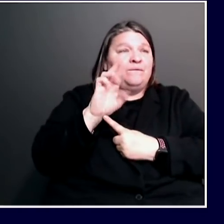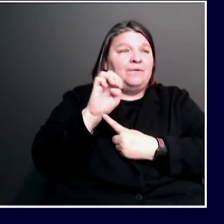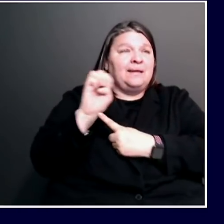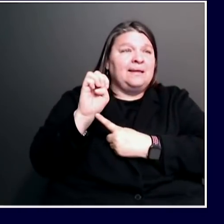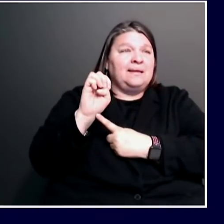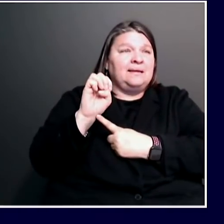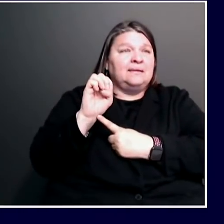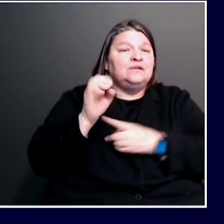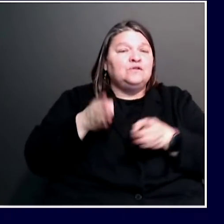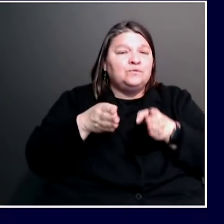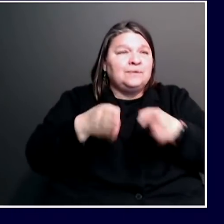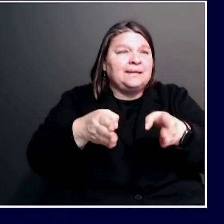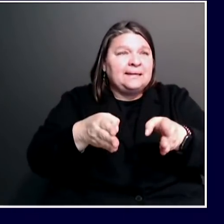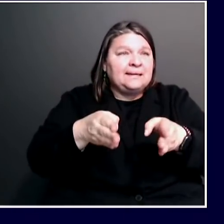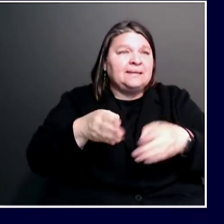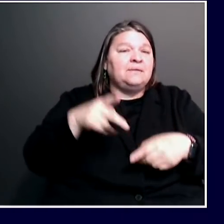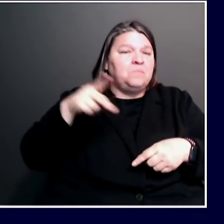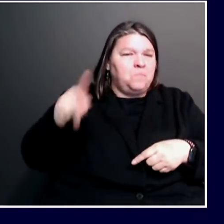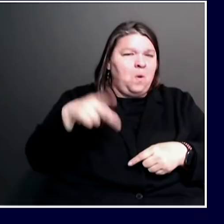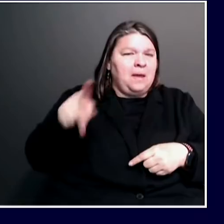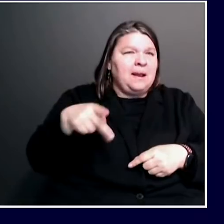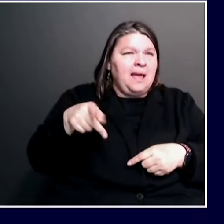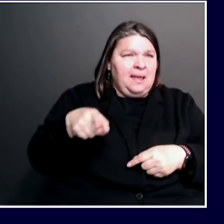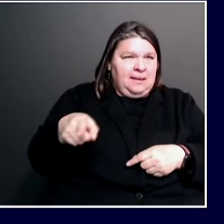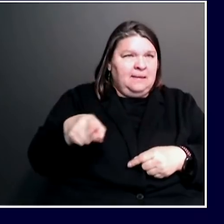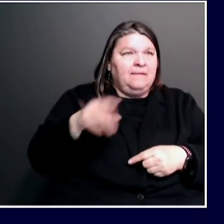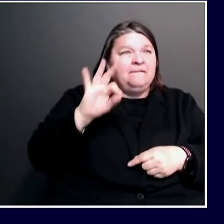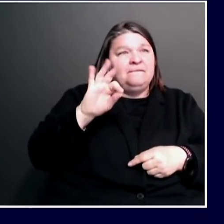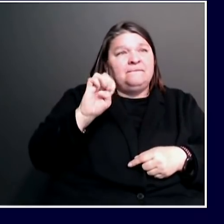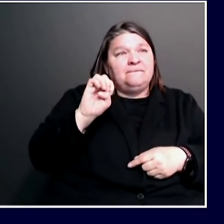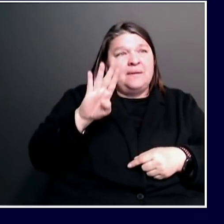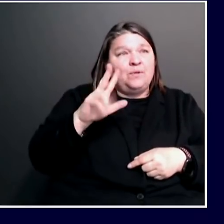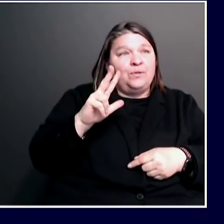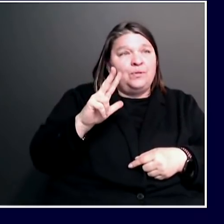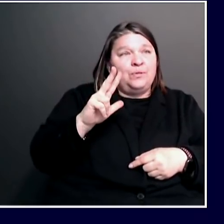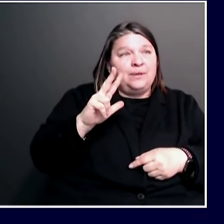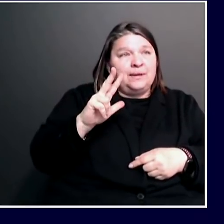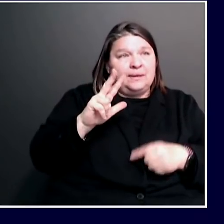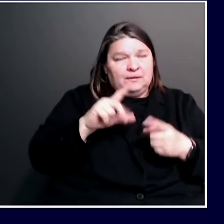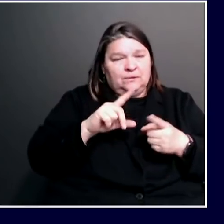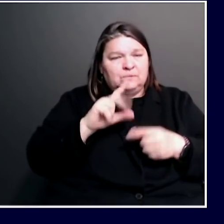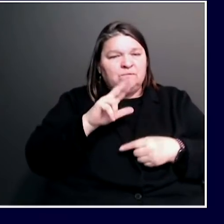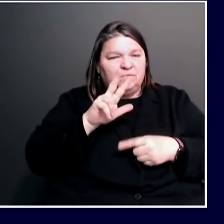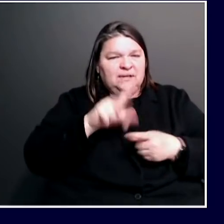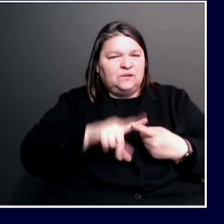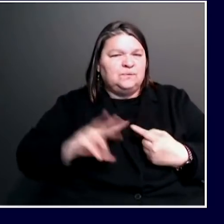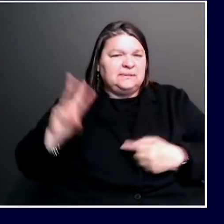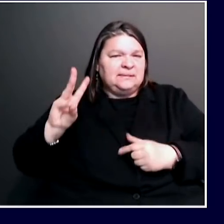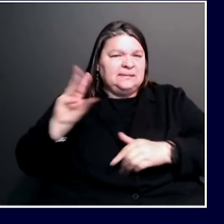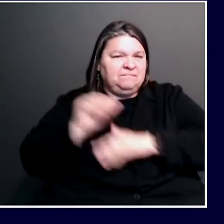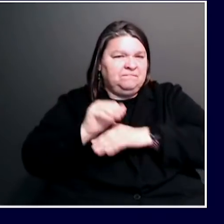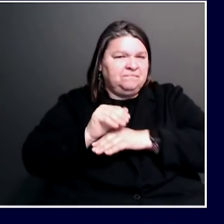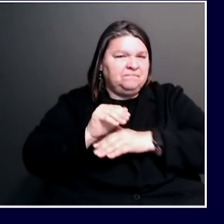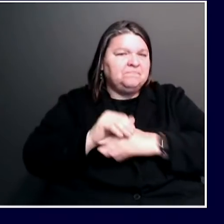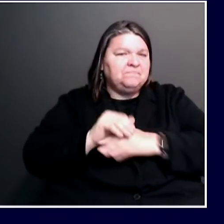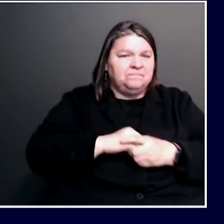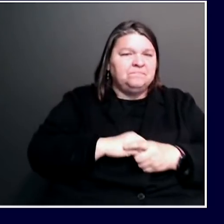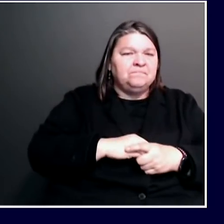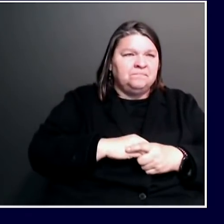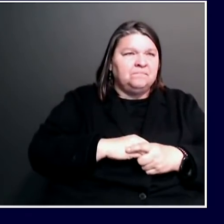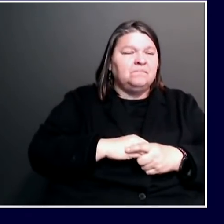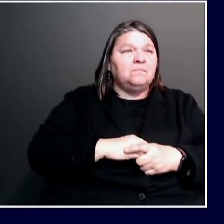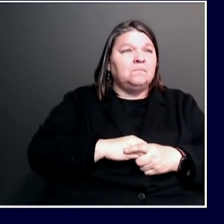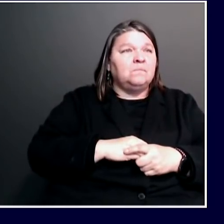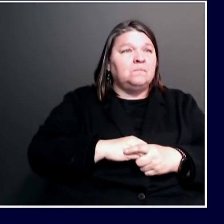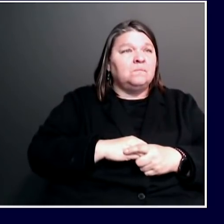from 3 p.m. until 6 p.m. And starting tomorrow, Maine CDC public health nurses are